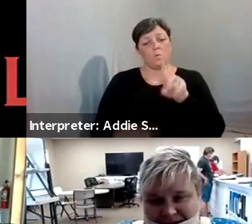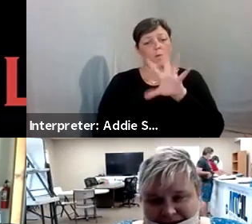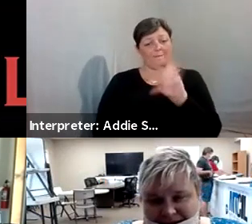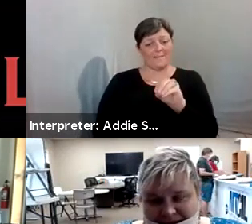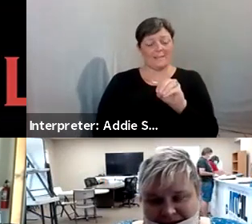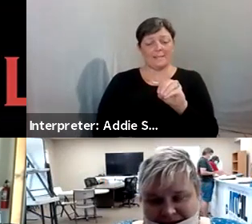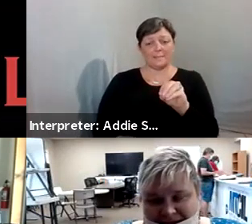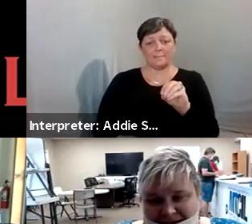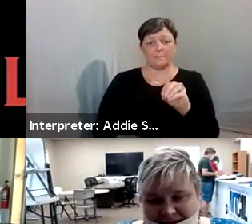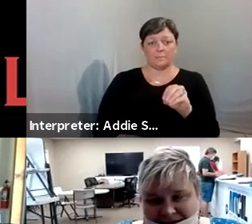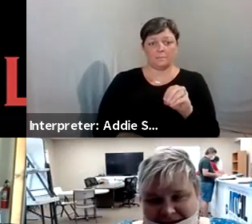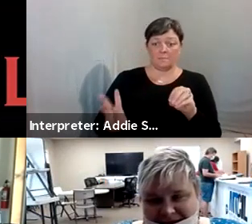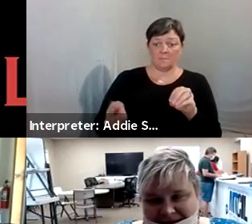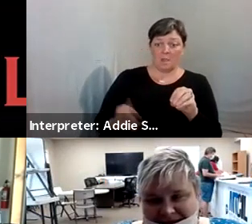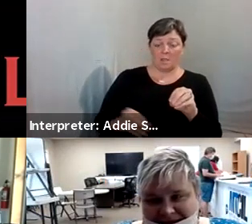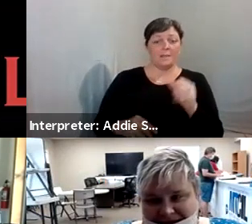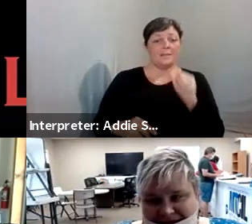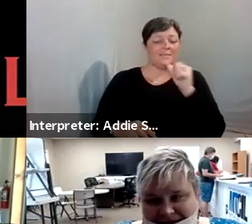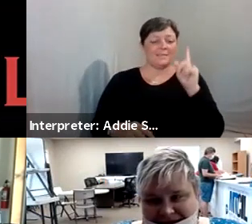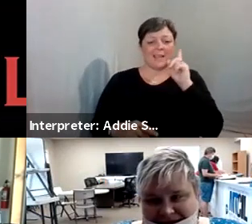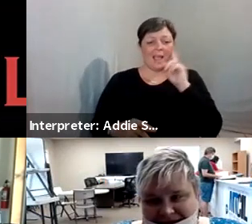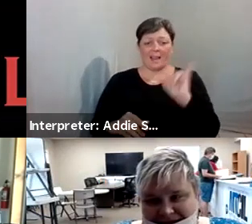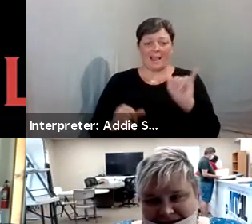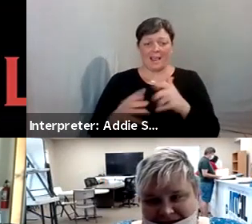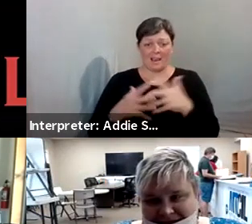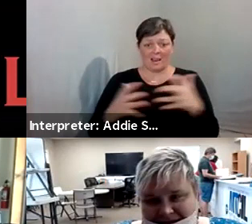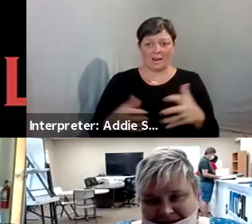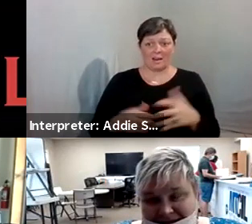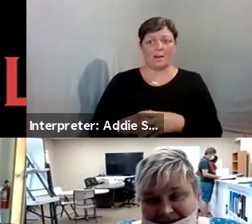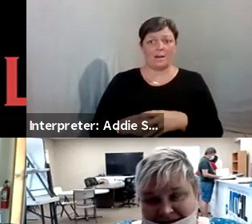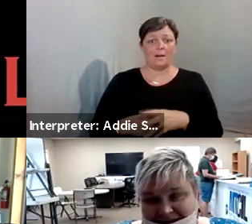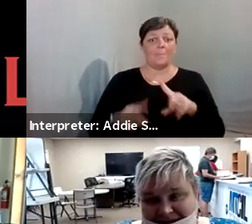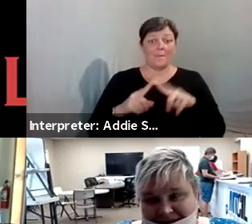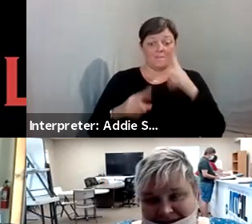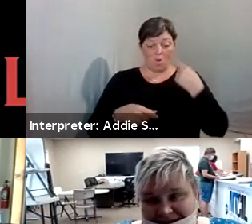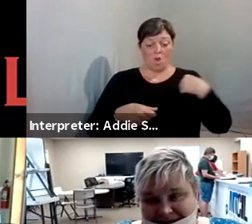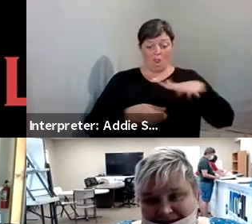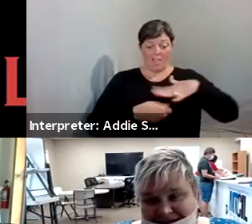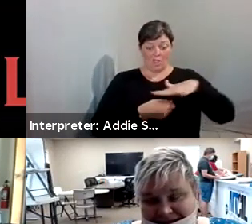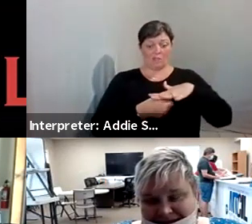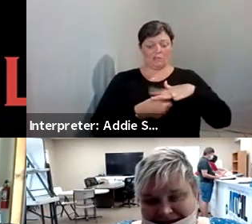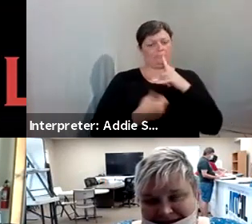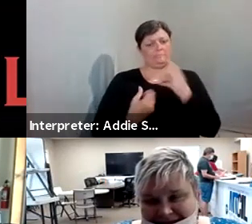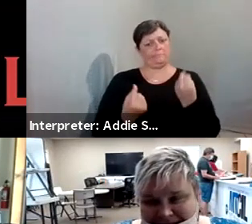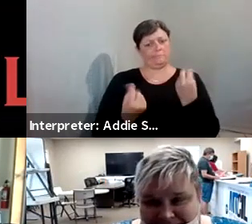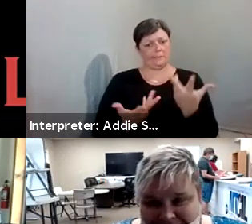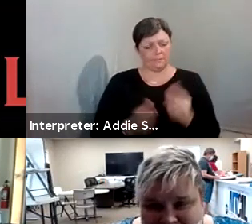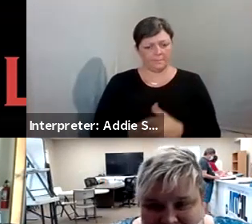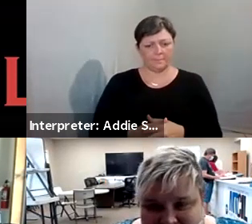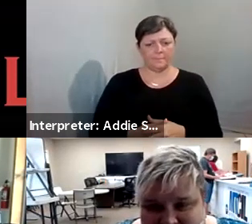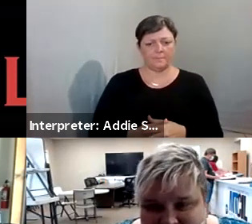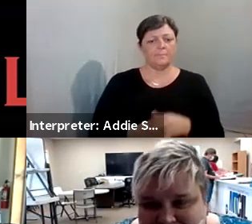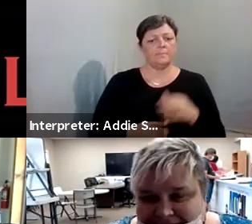attend. That Wow. doesn't sound like a lot, but it is for our area. It's quite a bit.